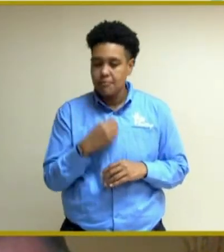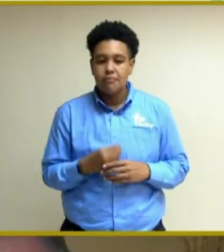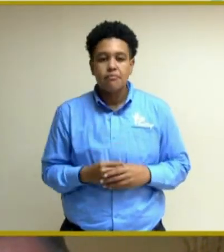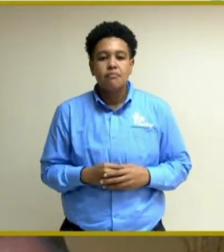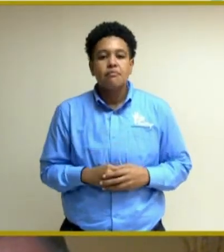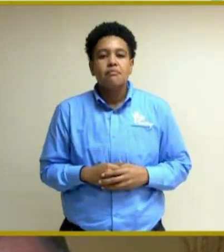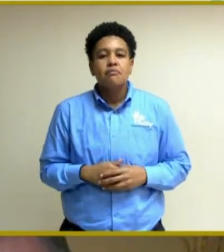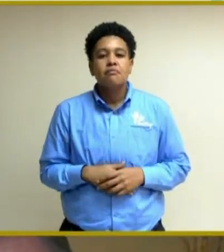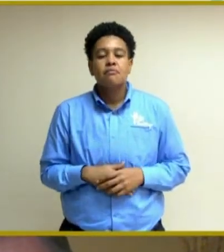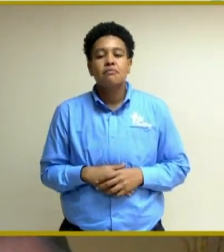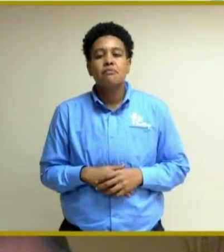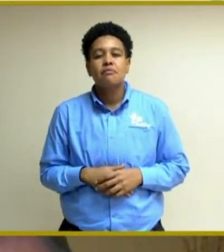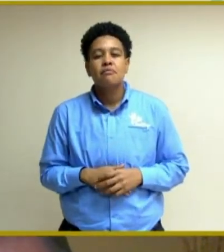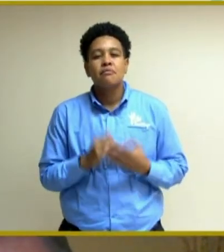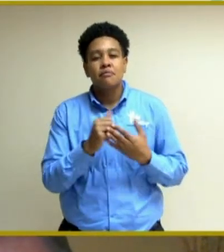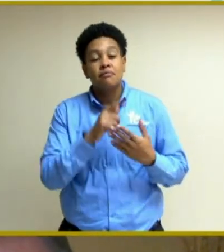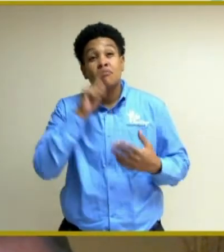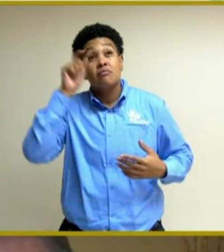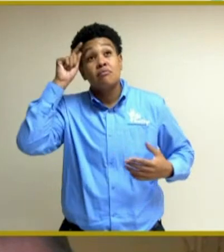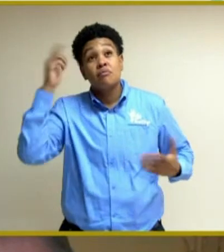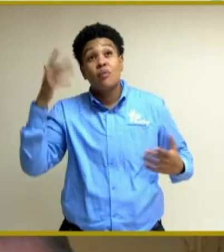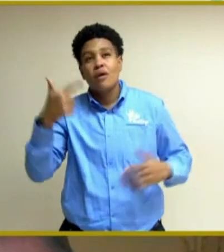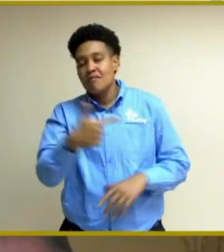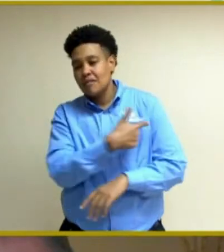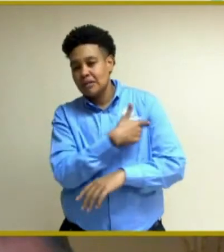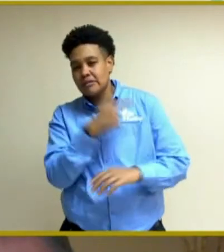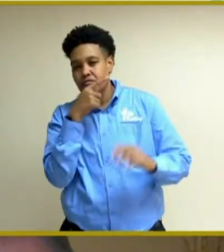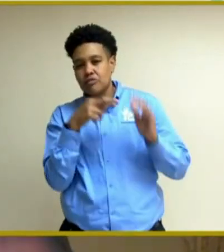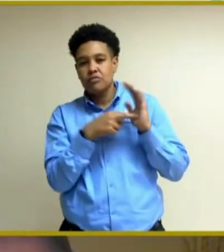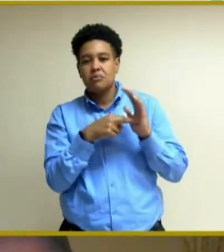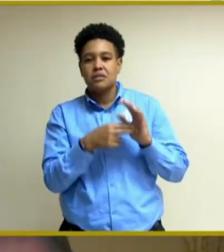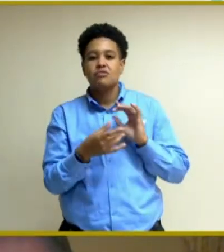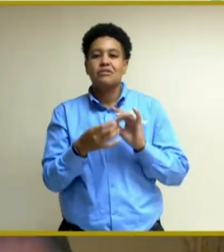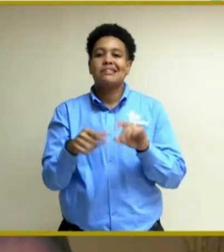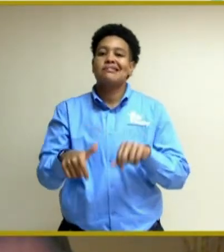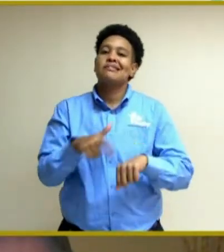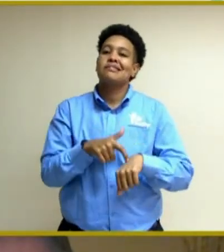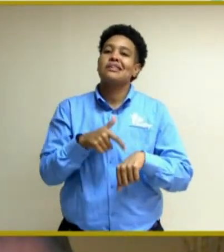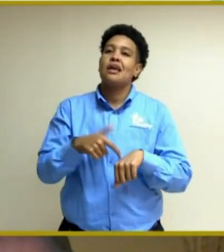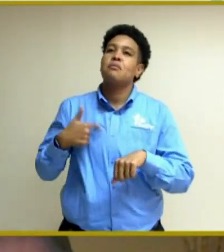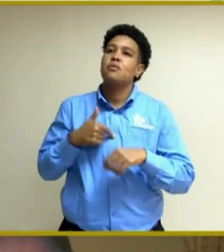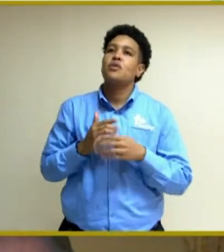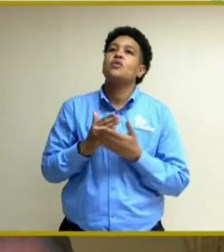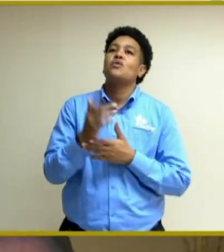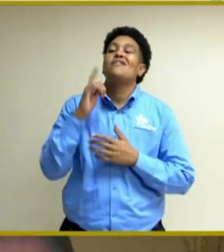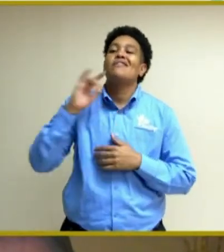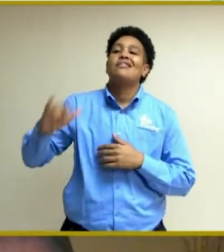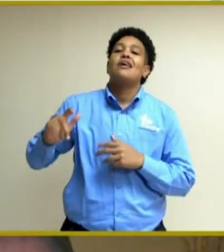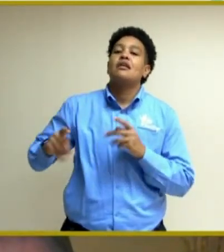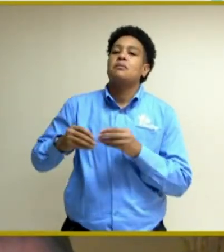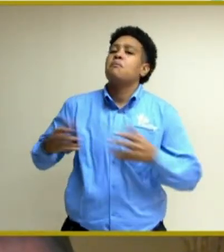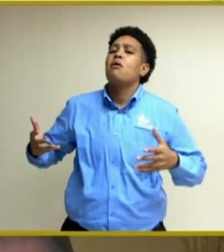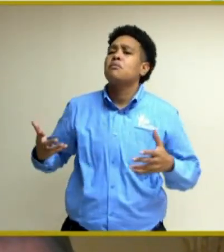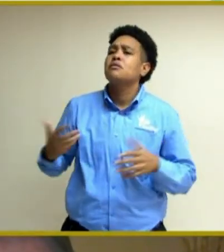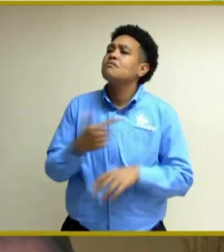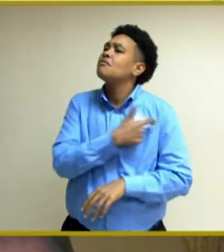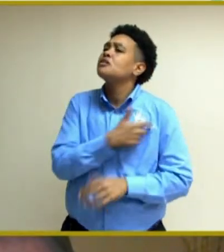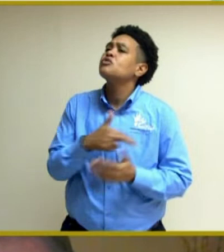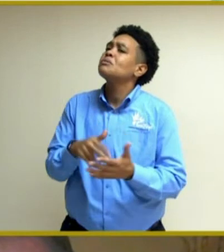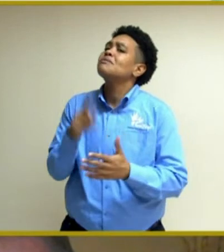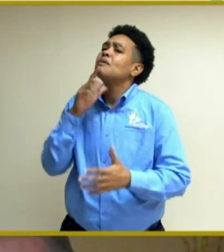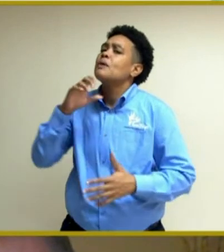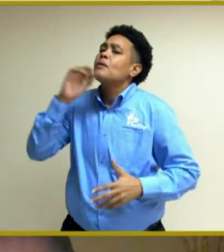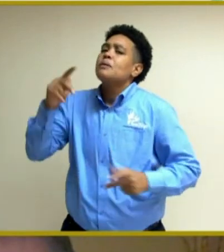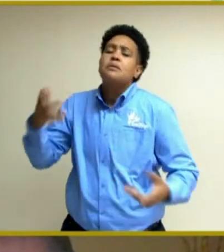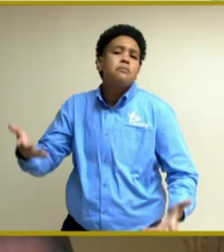what vaccines represent in the context of this period that we have gone through for that population, and why it's important to